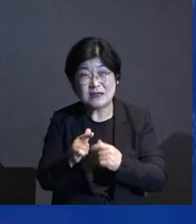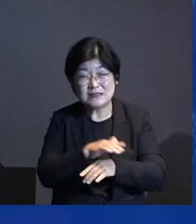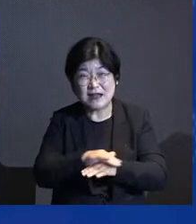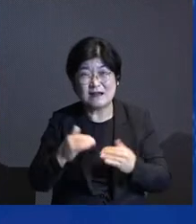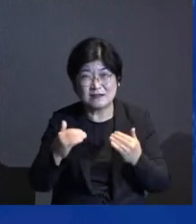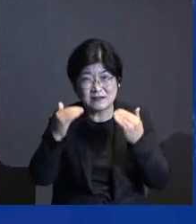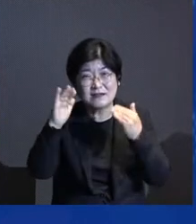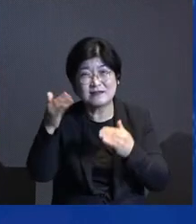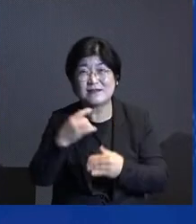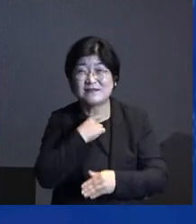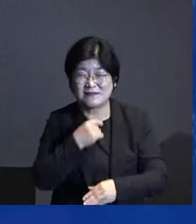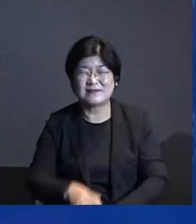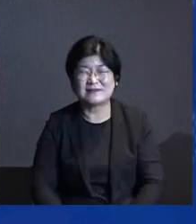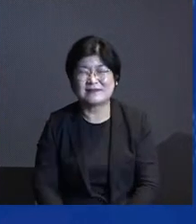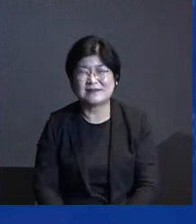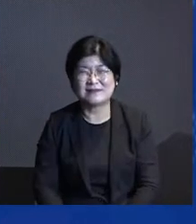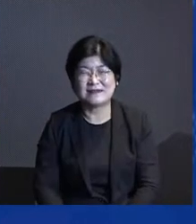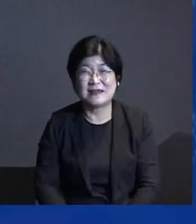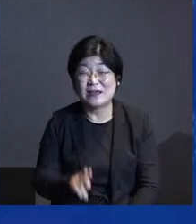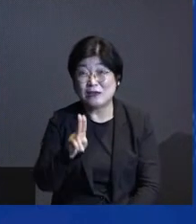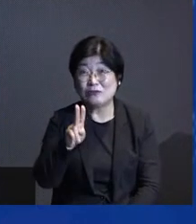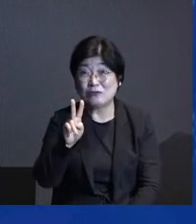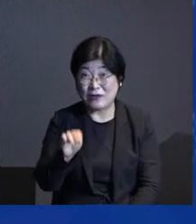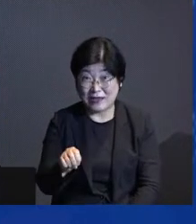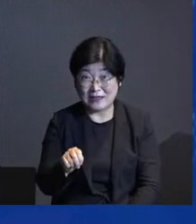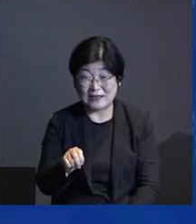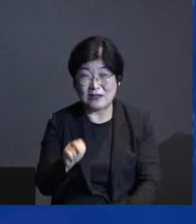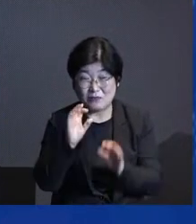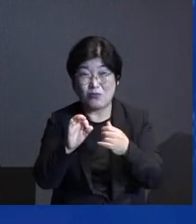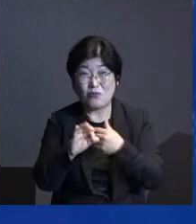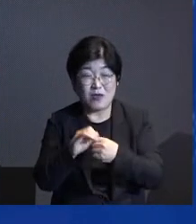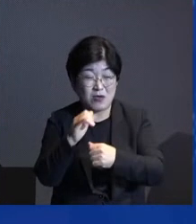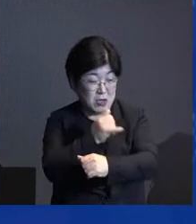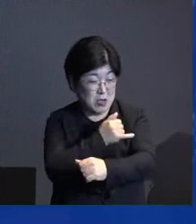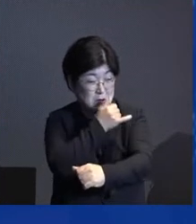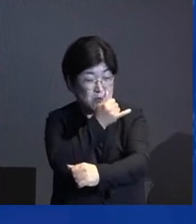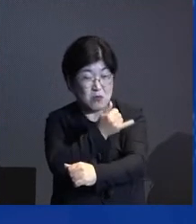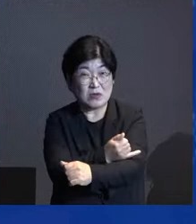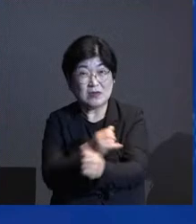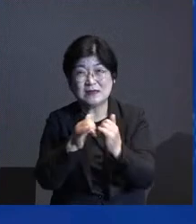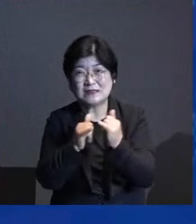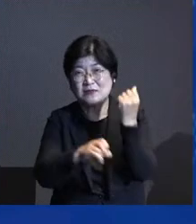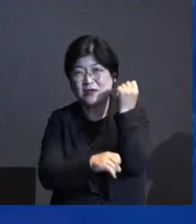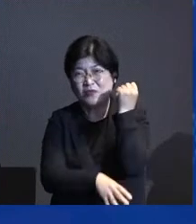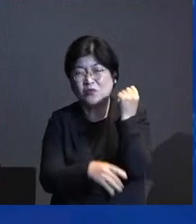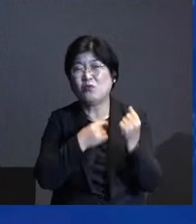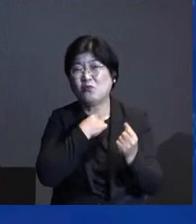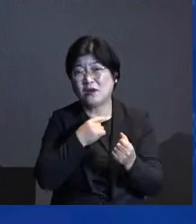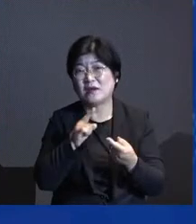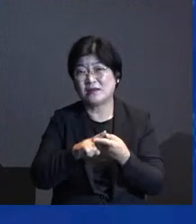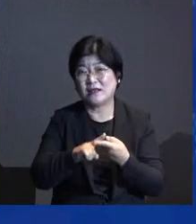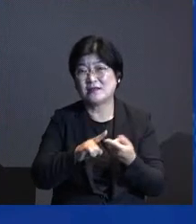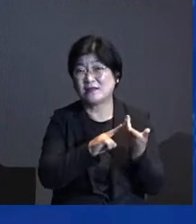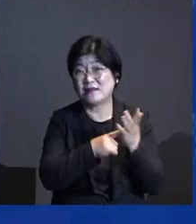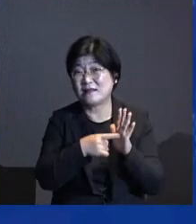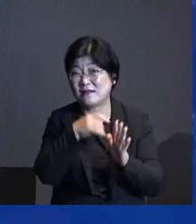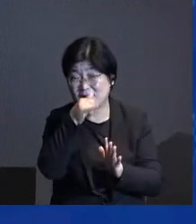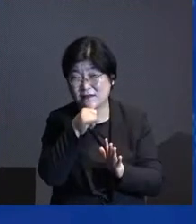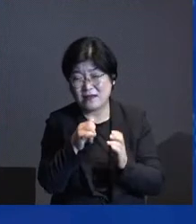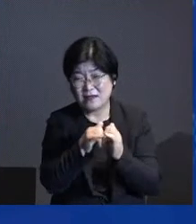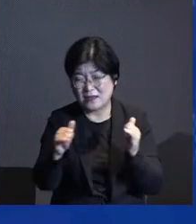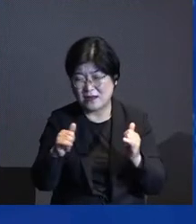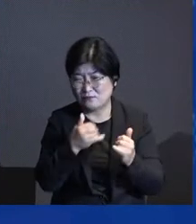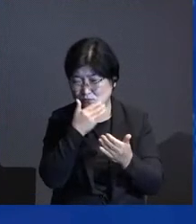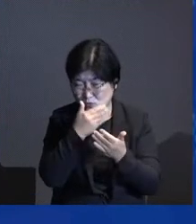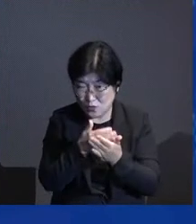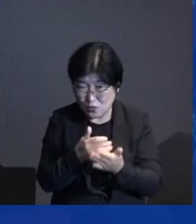As the UN says, human rights are the language of basic human wants, in keeping with the notion of dignity and